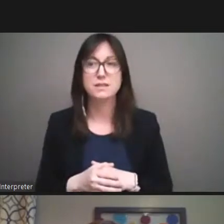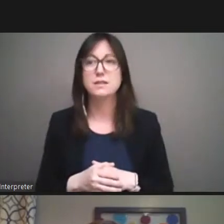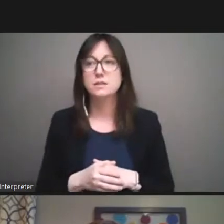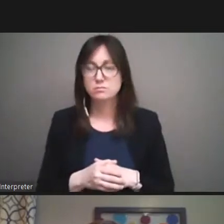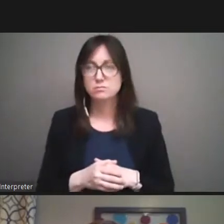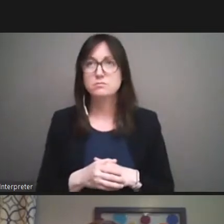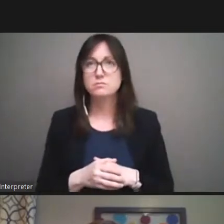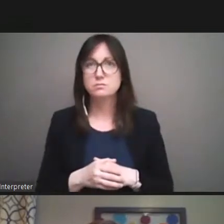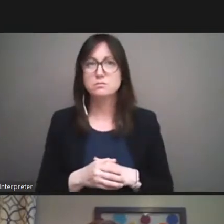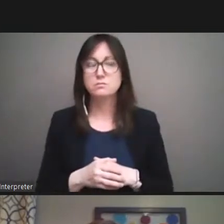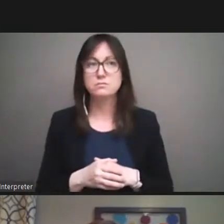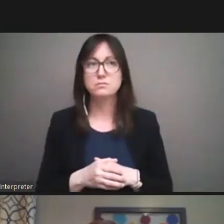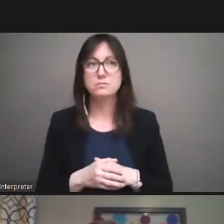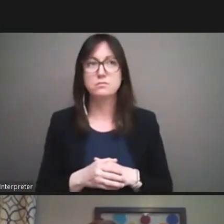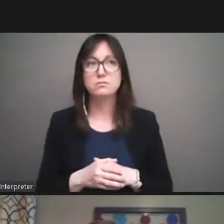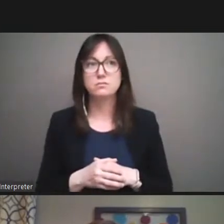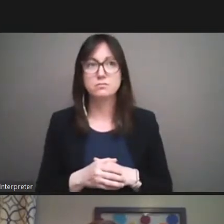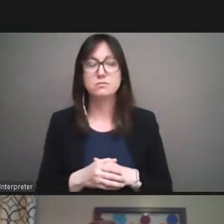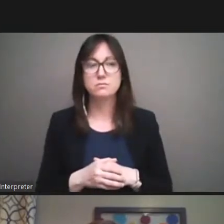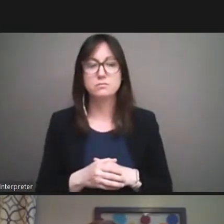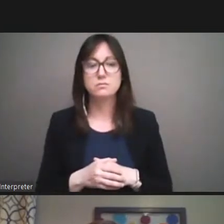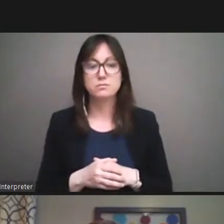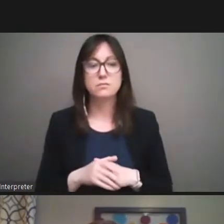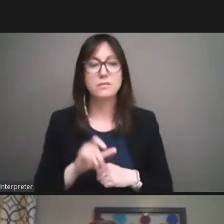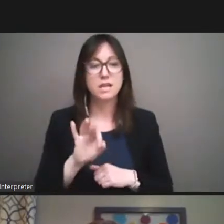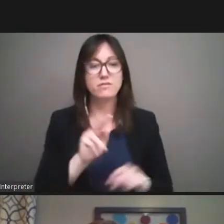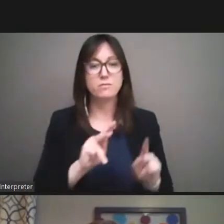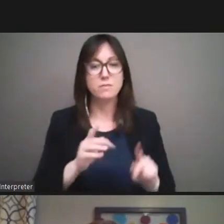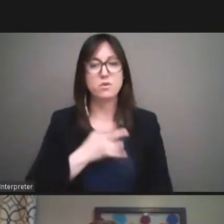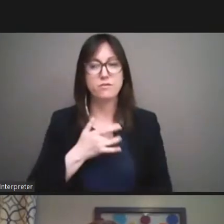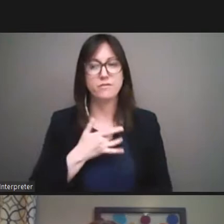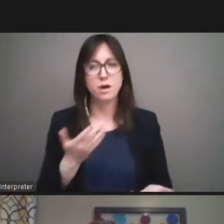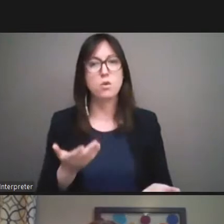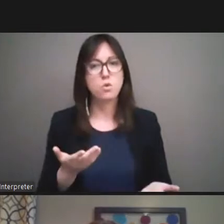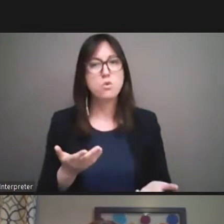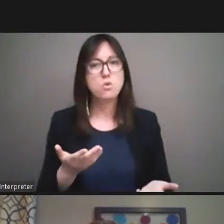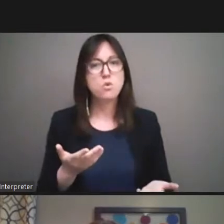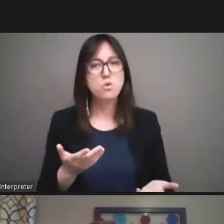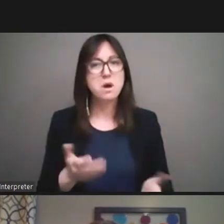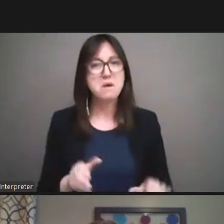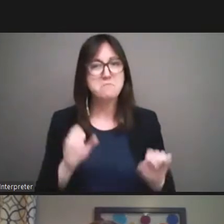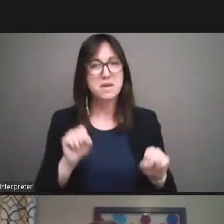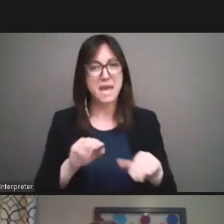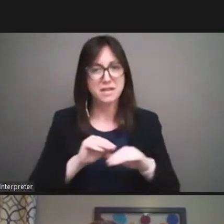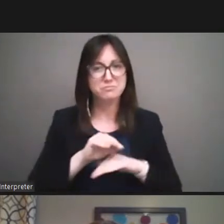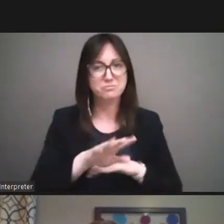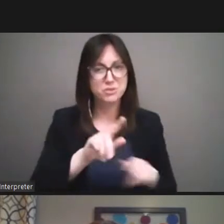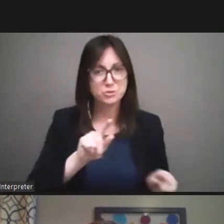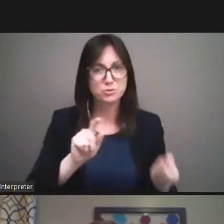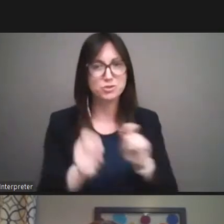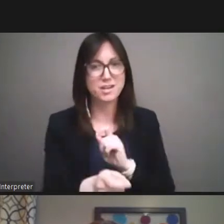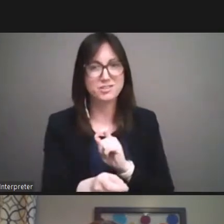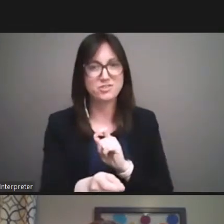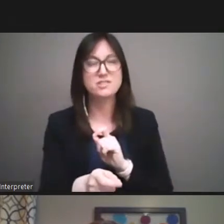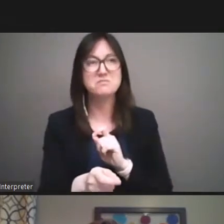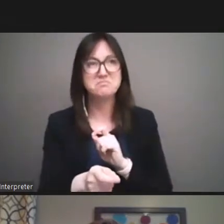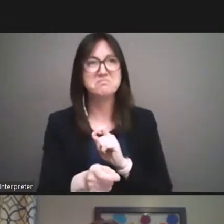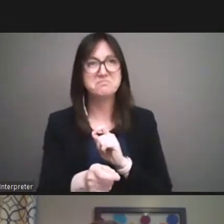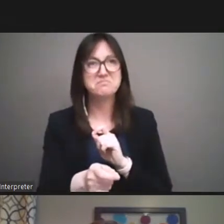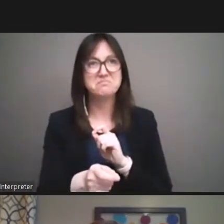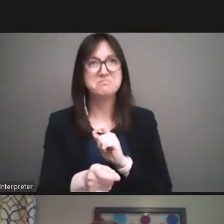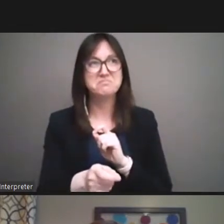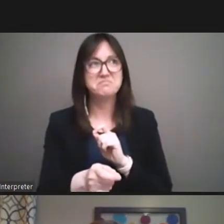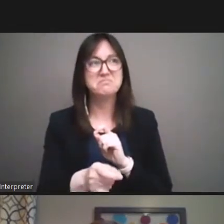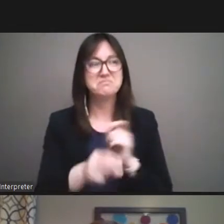that people believe that change is possible, the more likely they will be to act or to